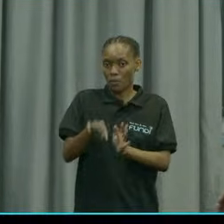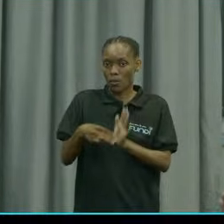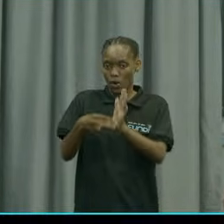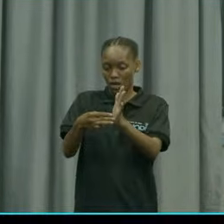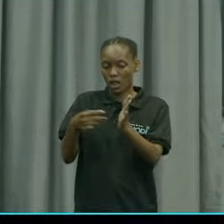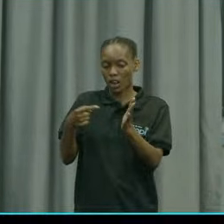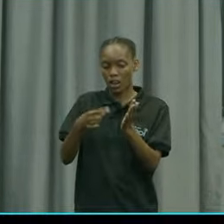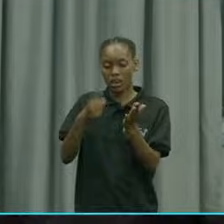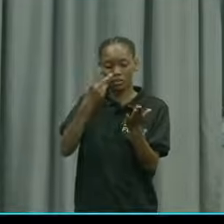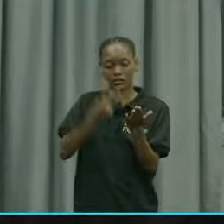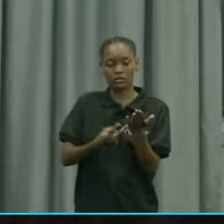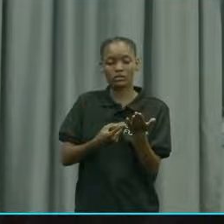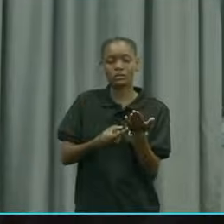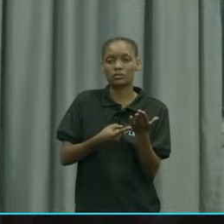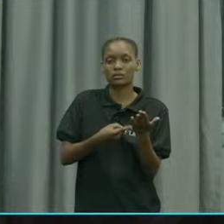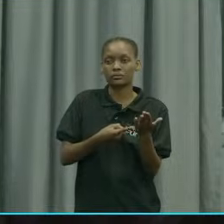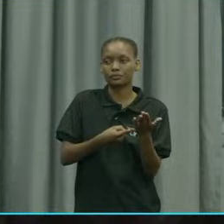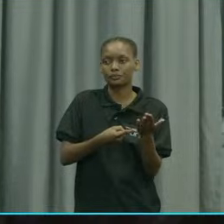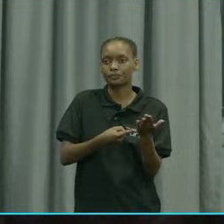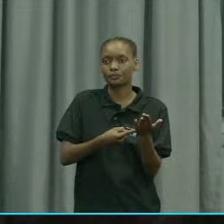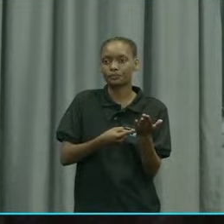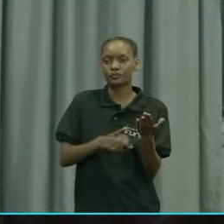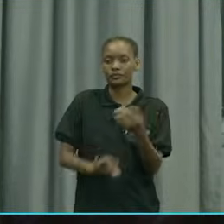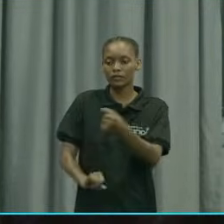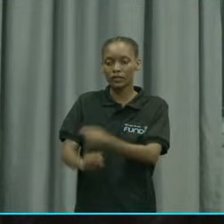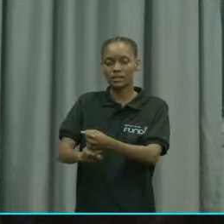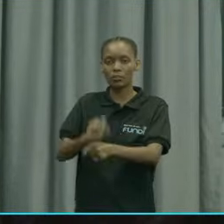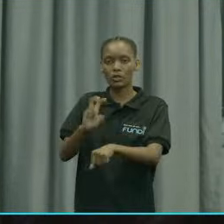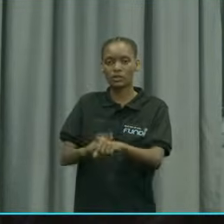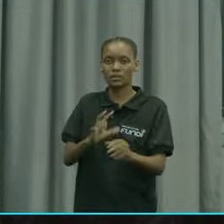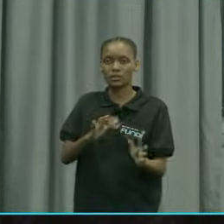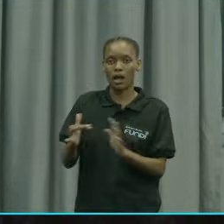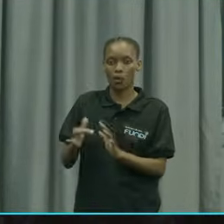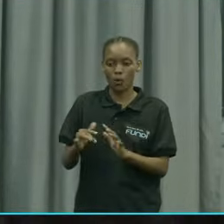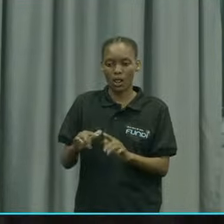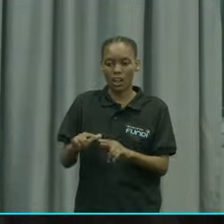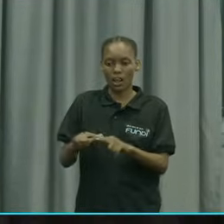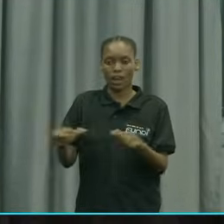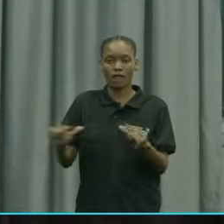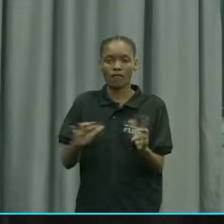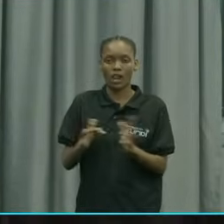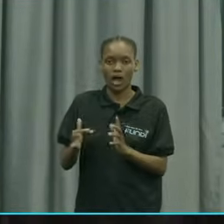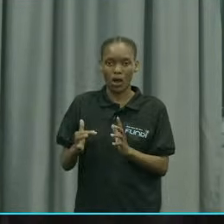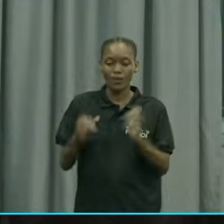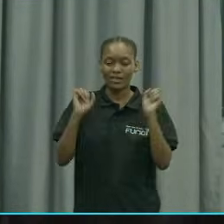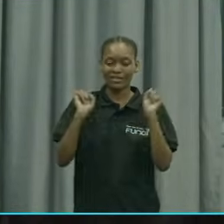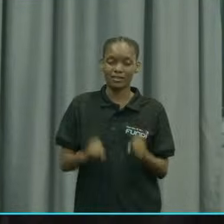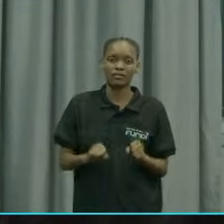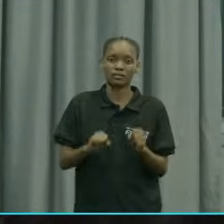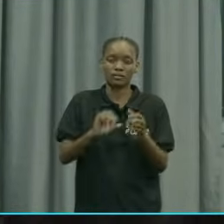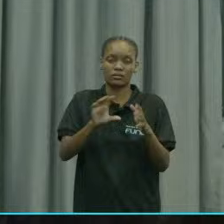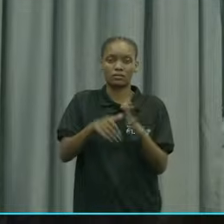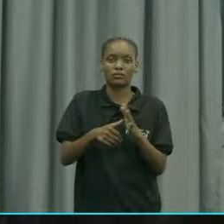we can determine the level of support, because as much as disability is important,